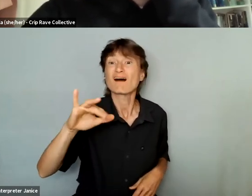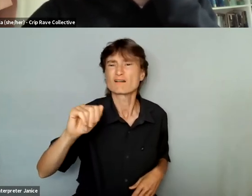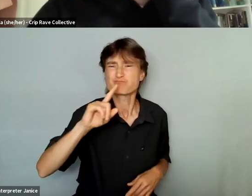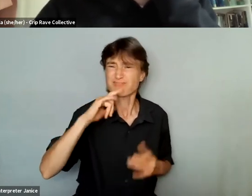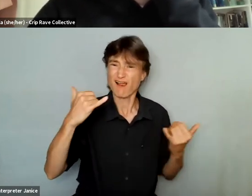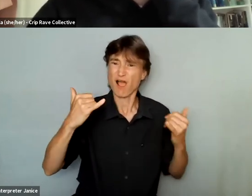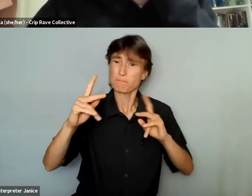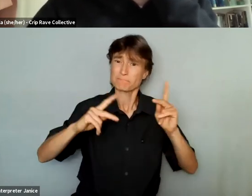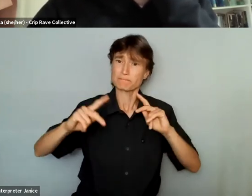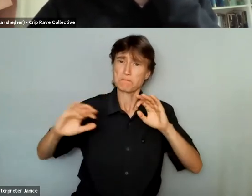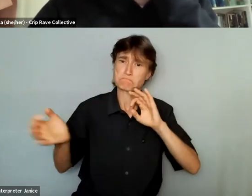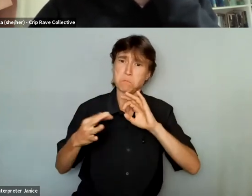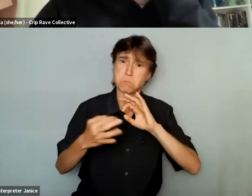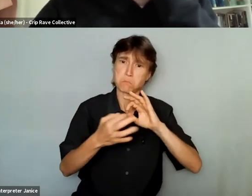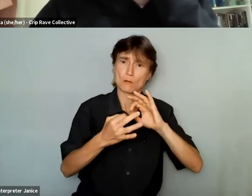think,